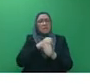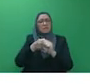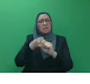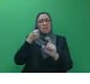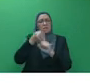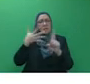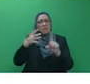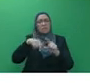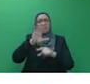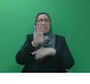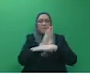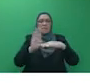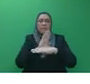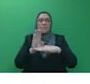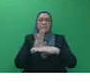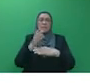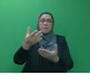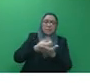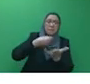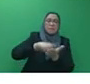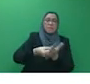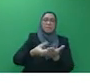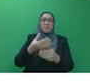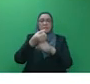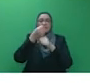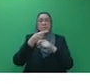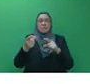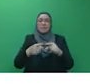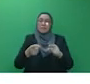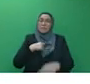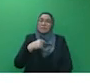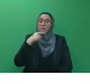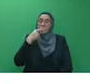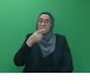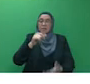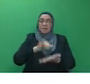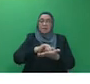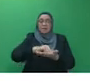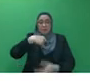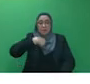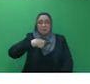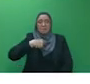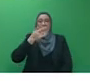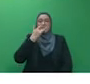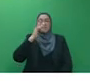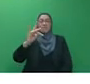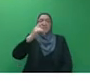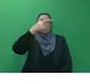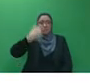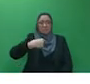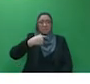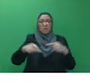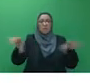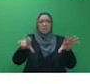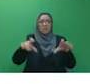money you earn and all that uh so I would say I'm one of the luckier ones um in terms